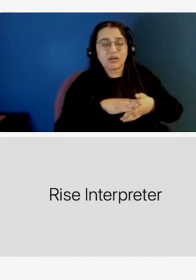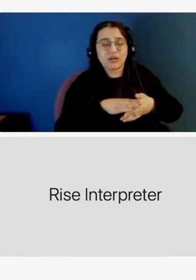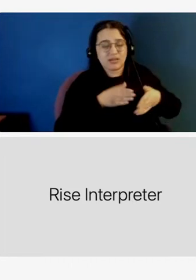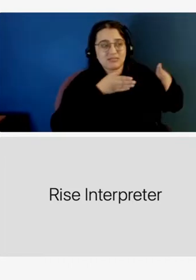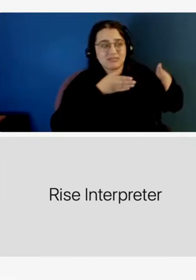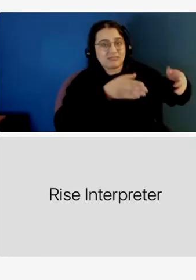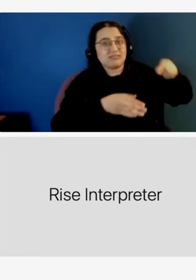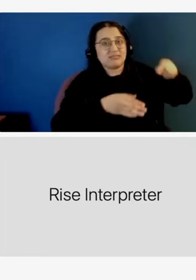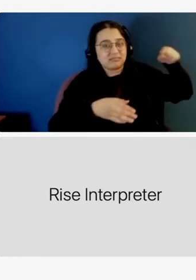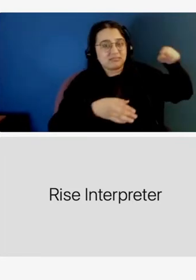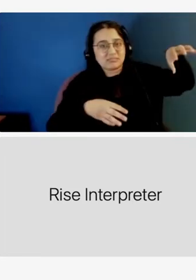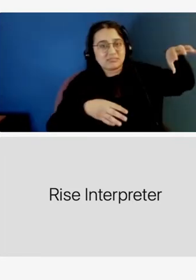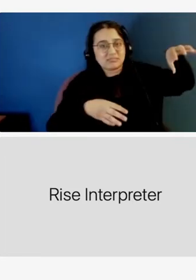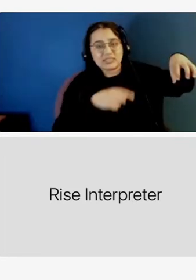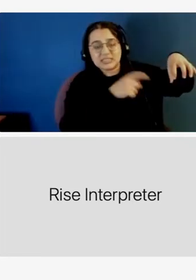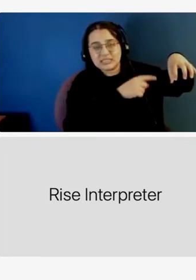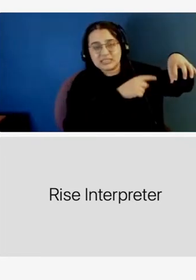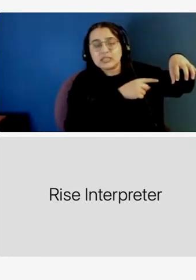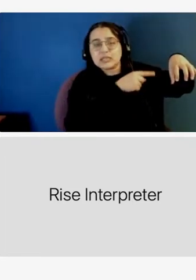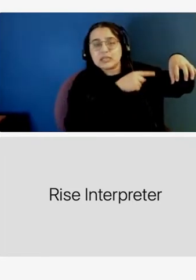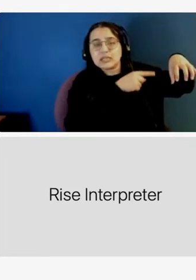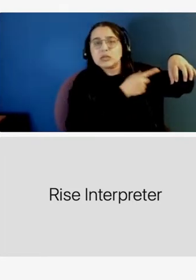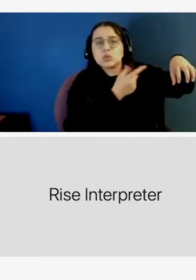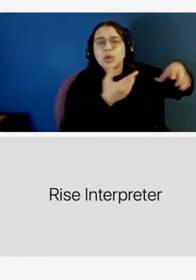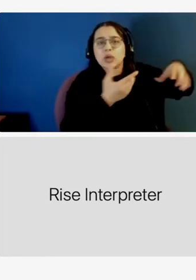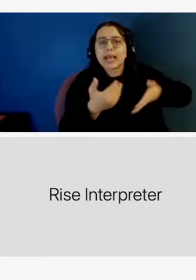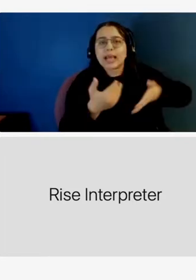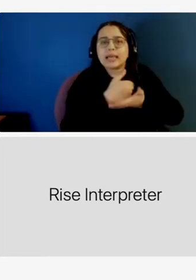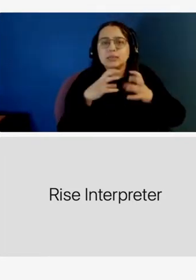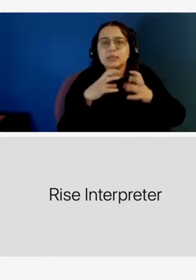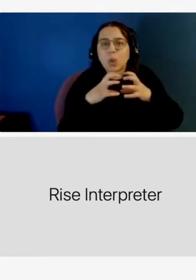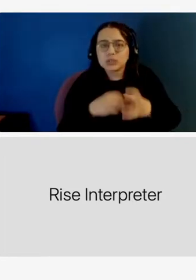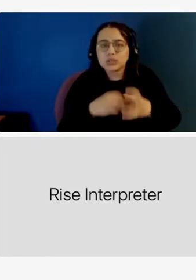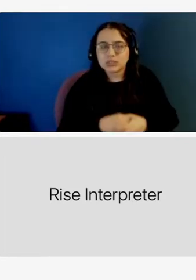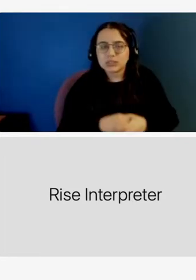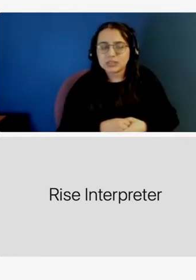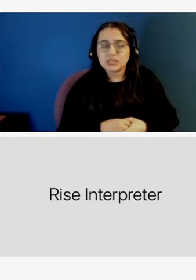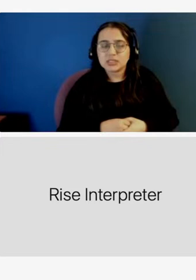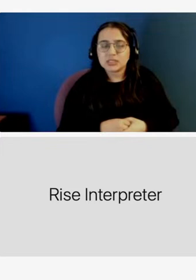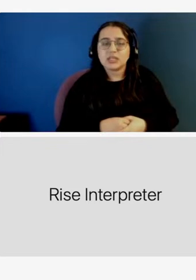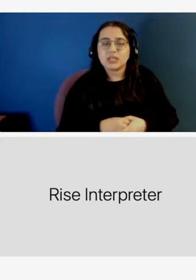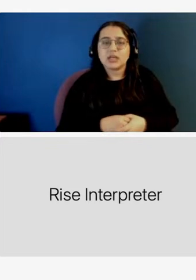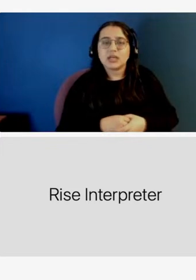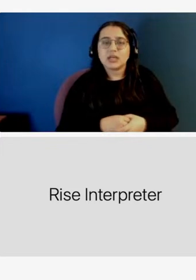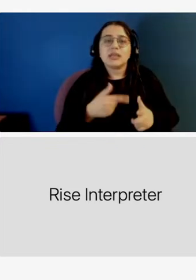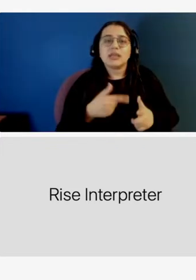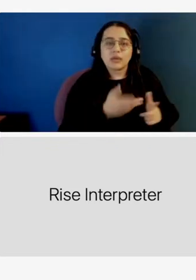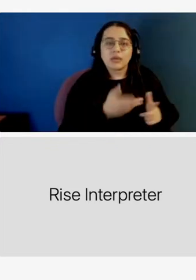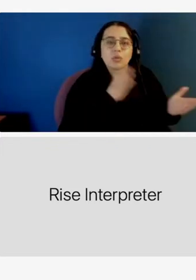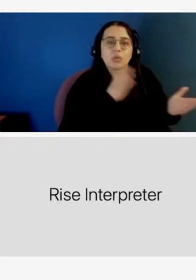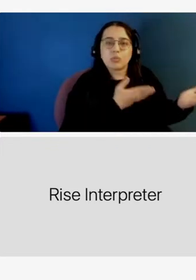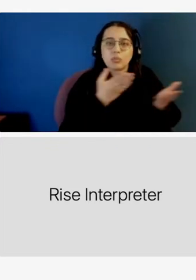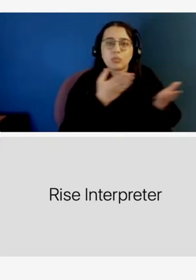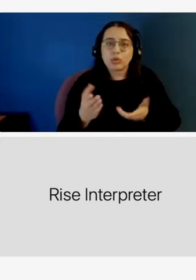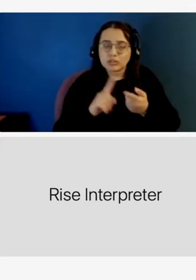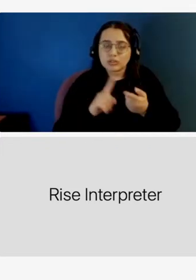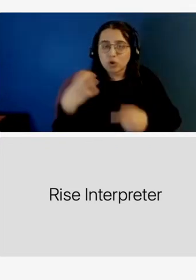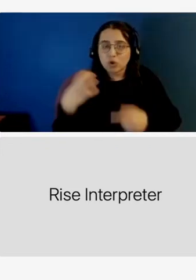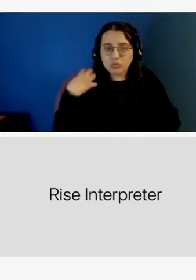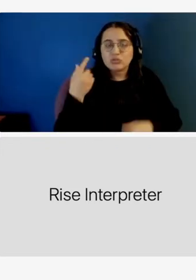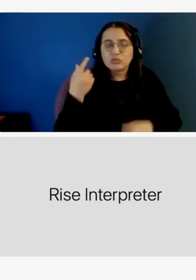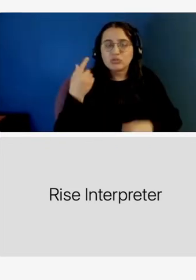would collect the balls. And then he would bring them back to the coach and try to sell them back to the